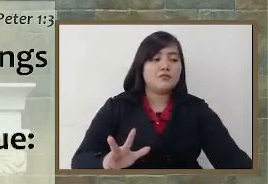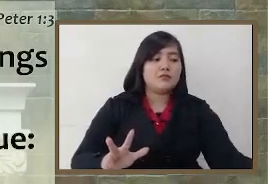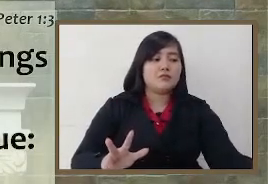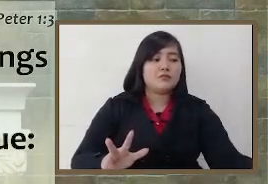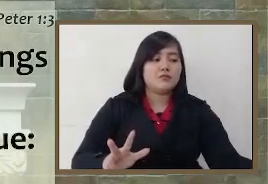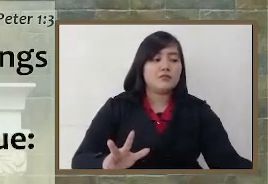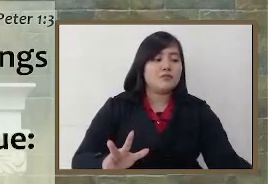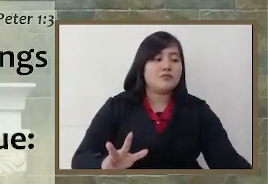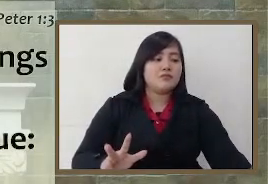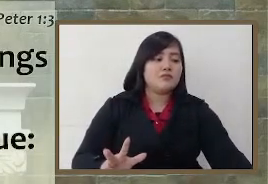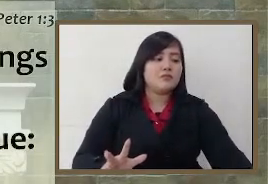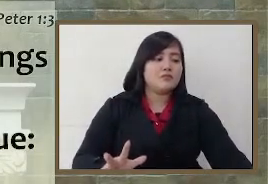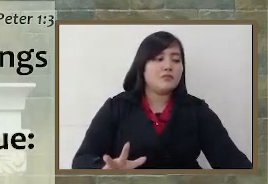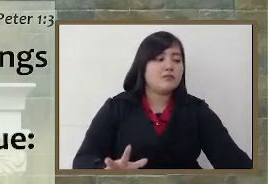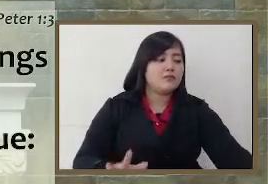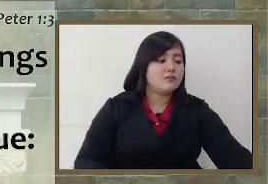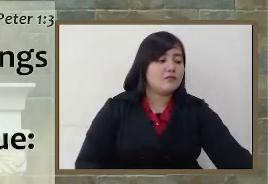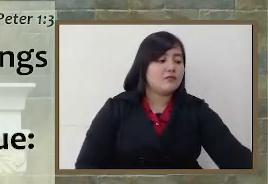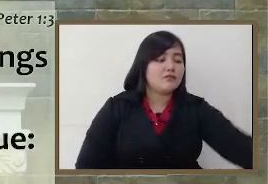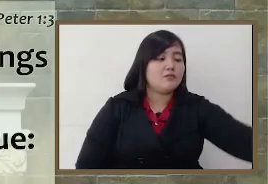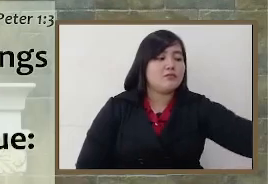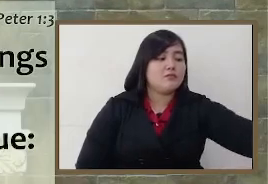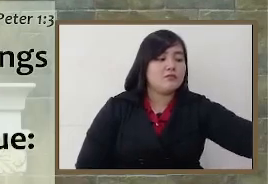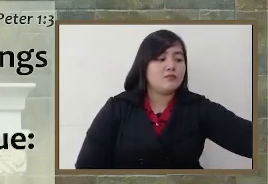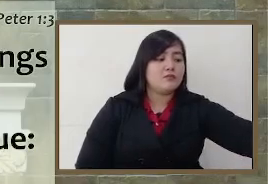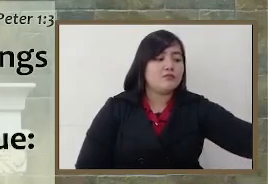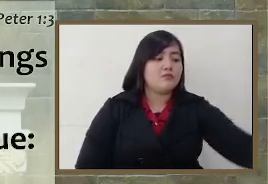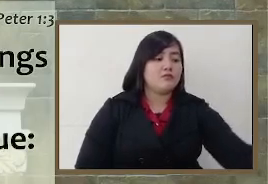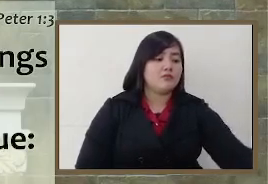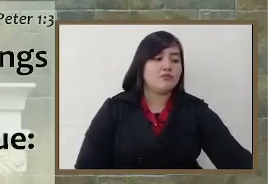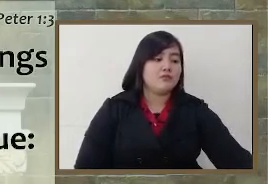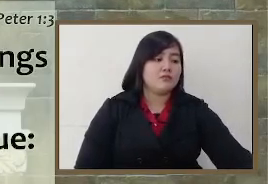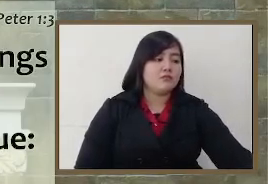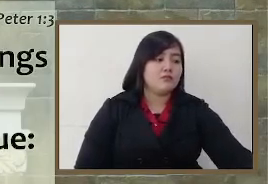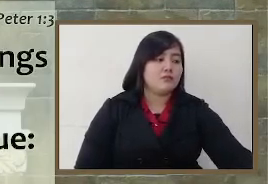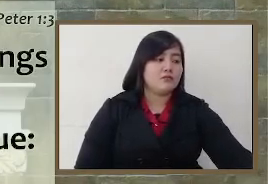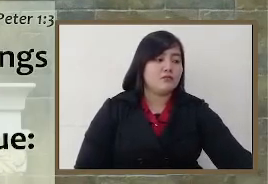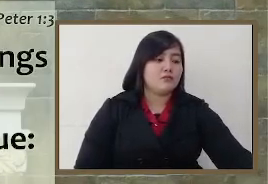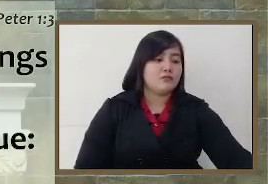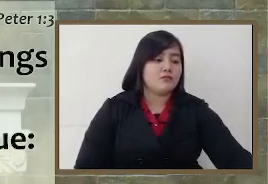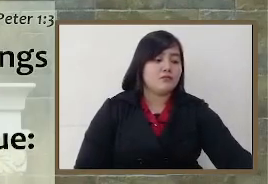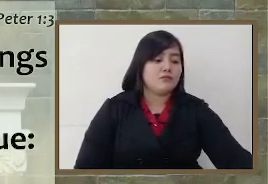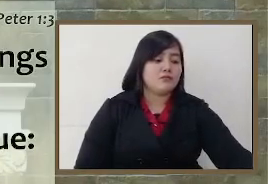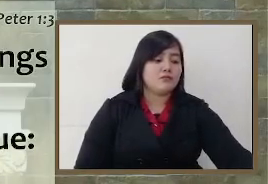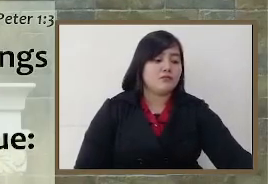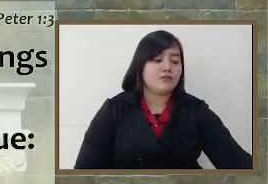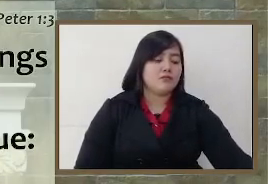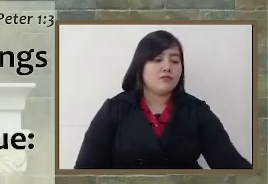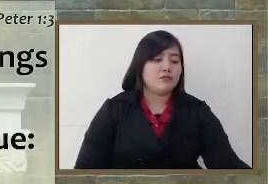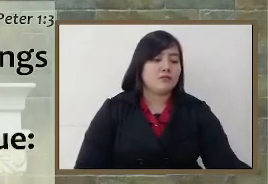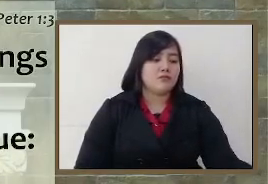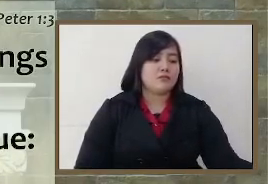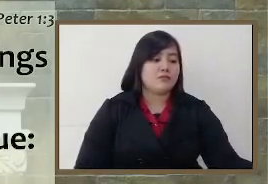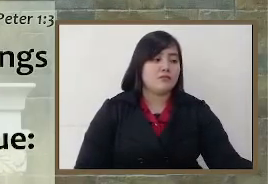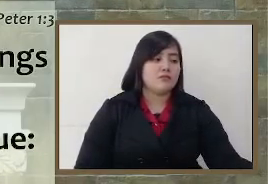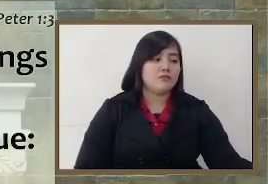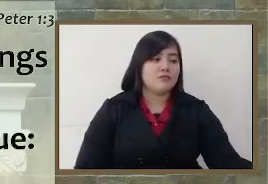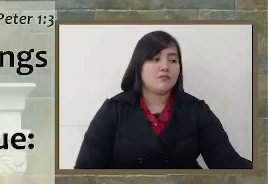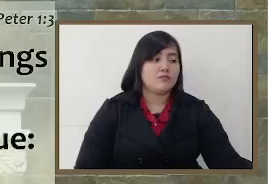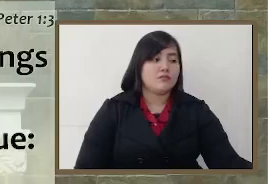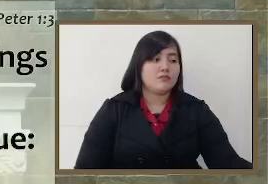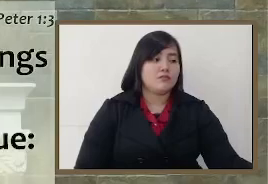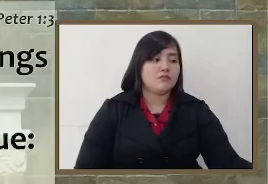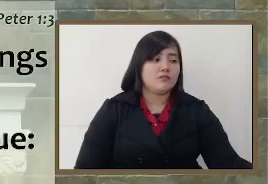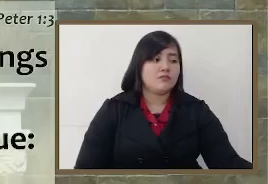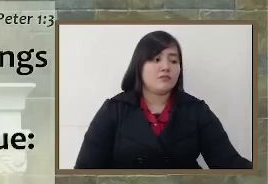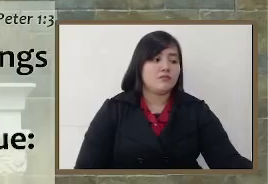According as His divine power hath given. Okay? Notice that. According.